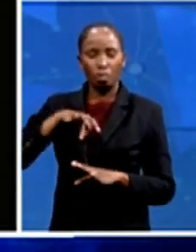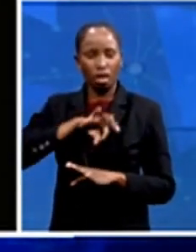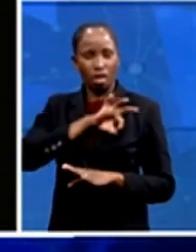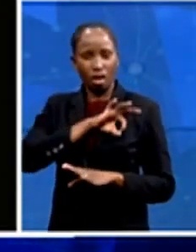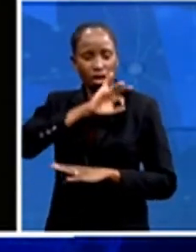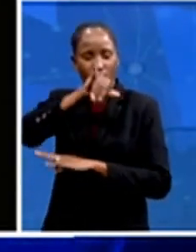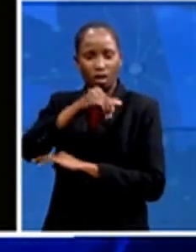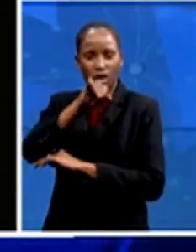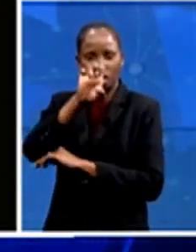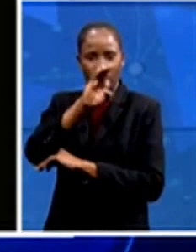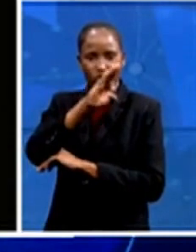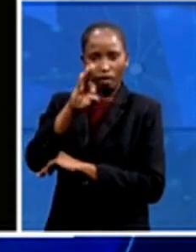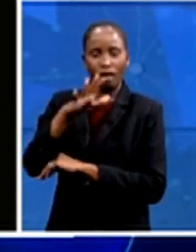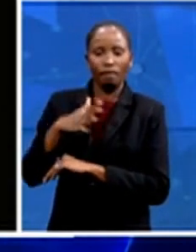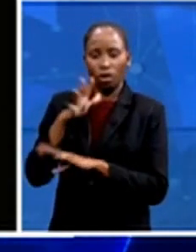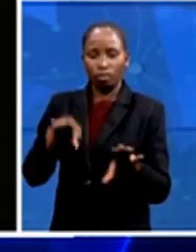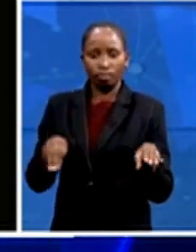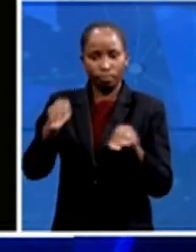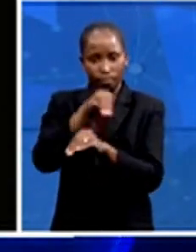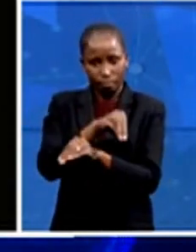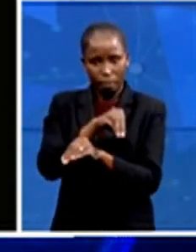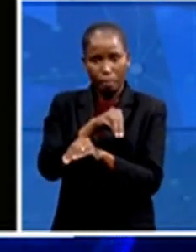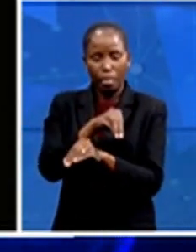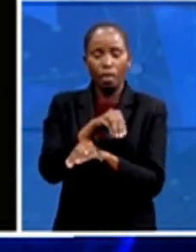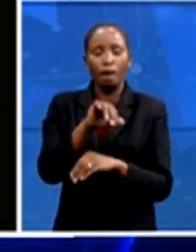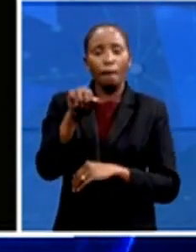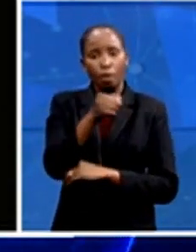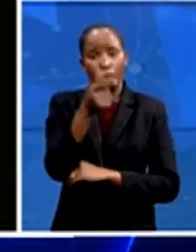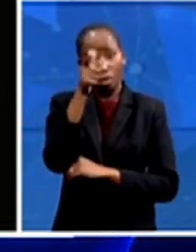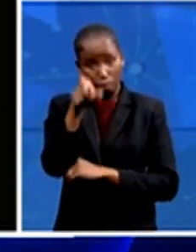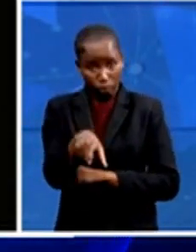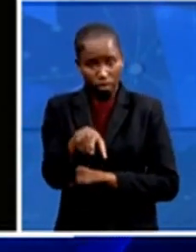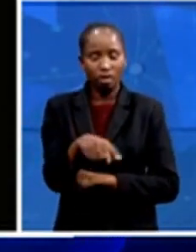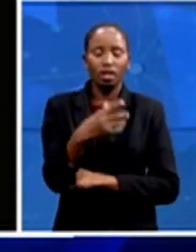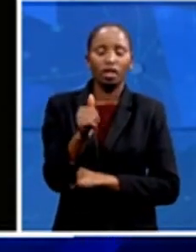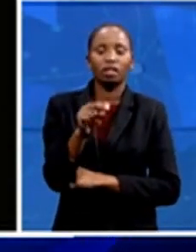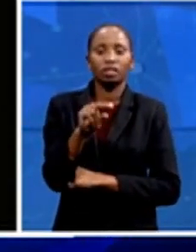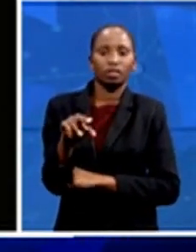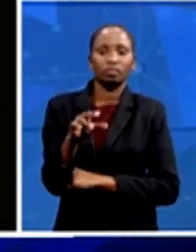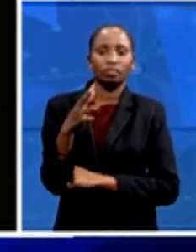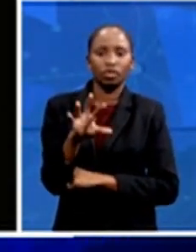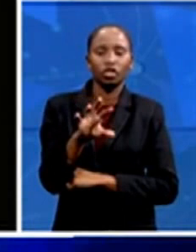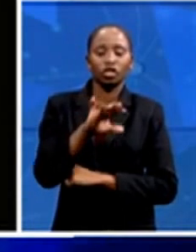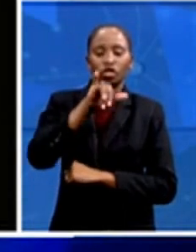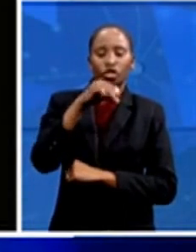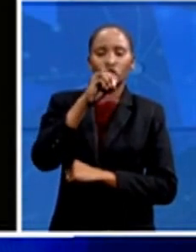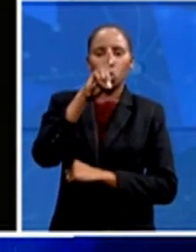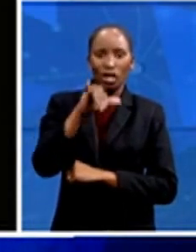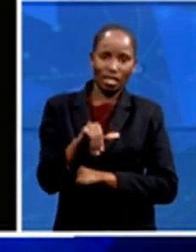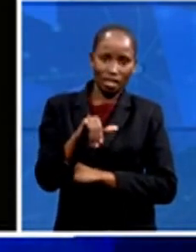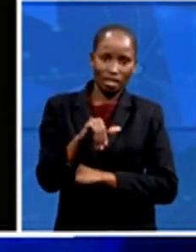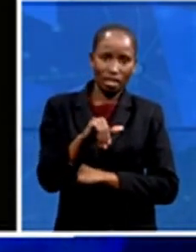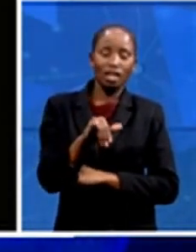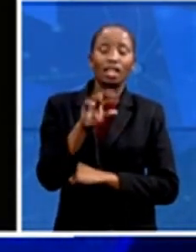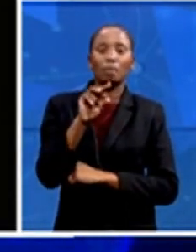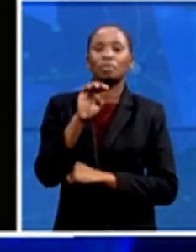preferred name there for the ANC was Jolie D. Matongo, who's the MMC of Finance. And we understand